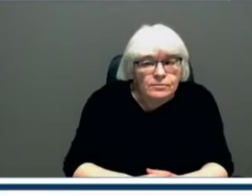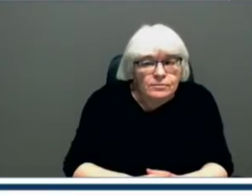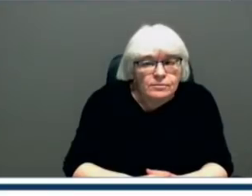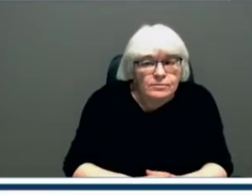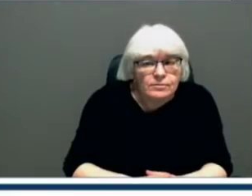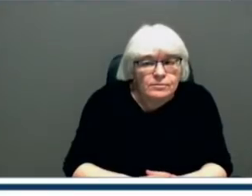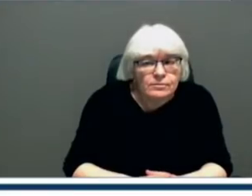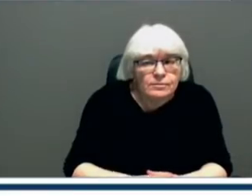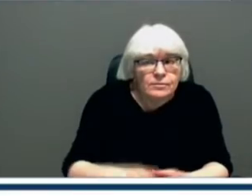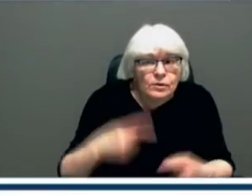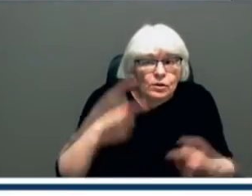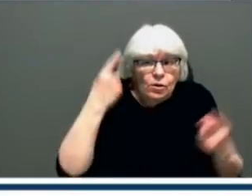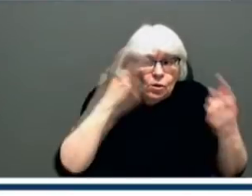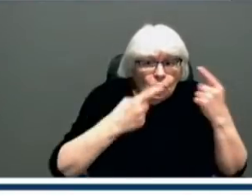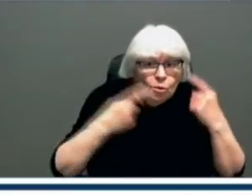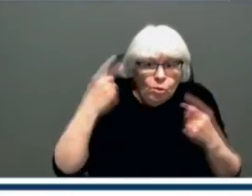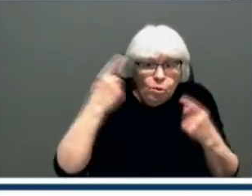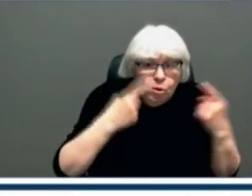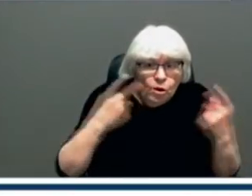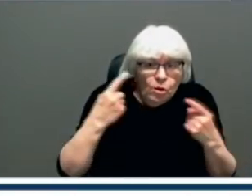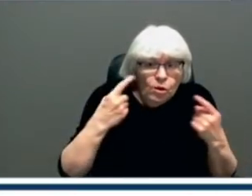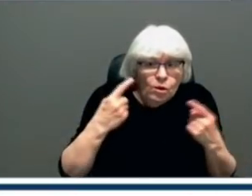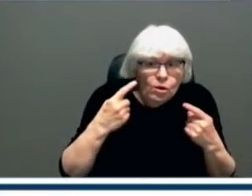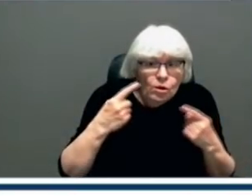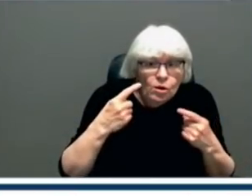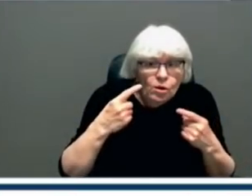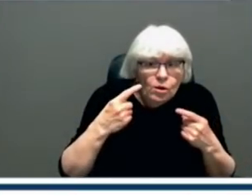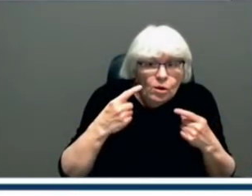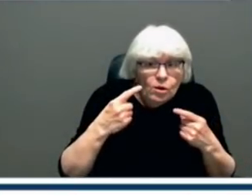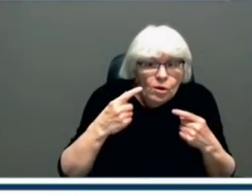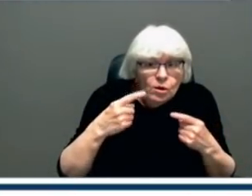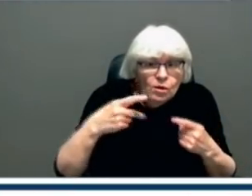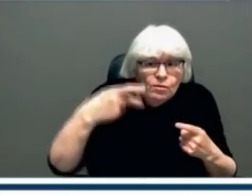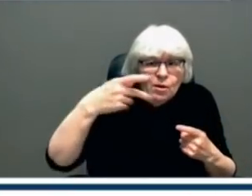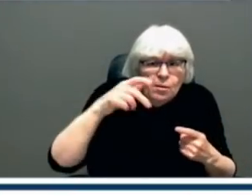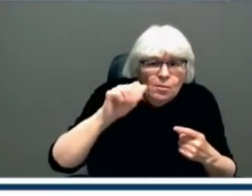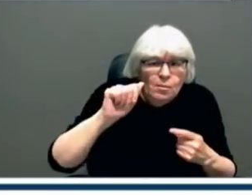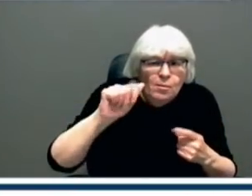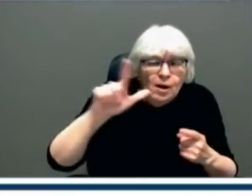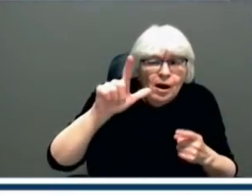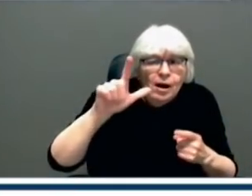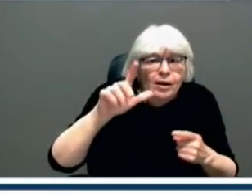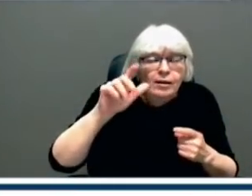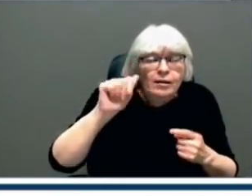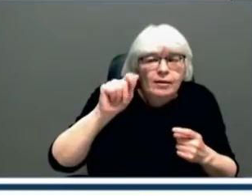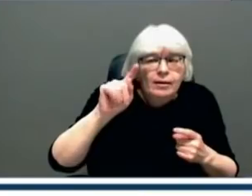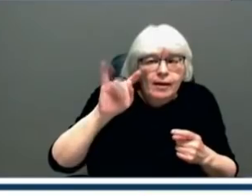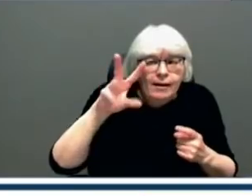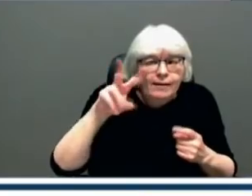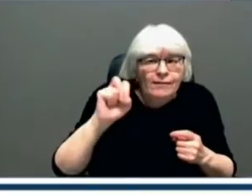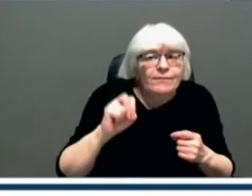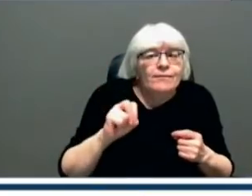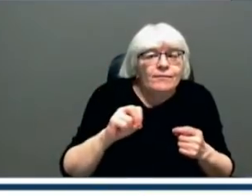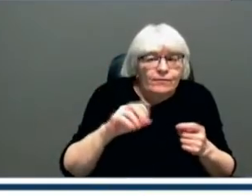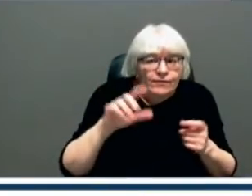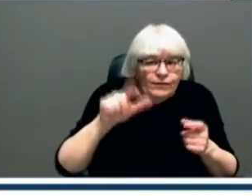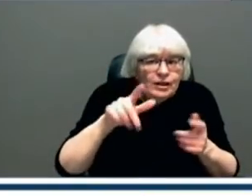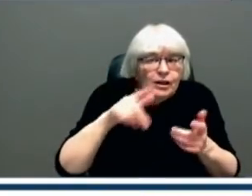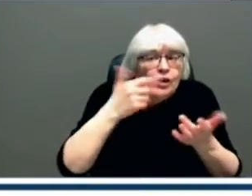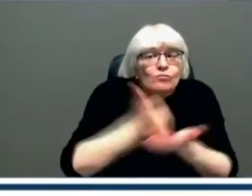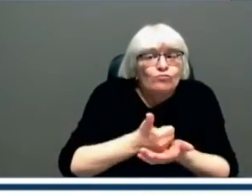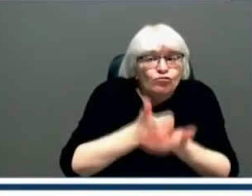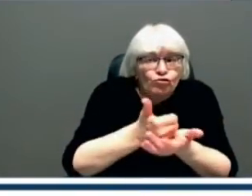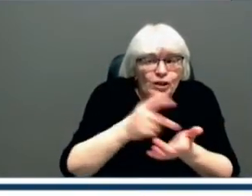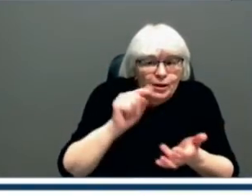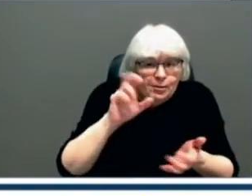Paxlovid COVID antigen treatment in Nova Scotia. Are we using that on people who have severe